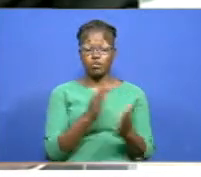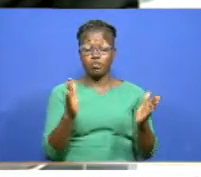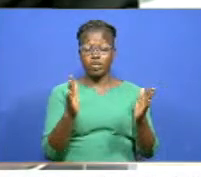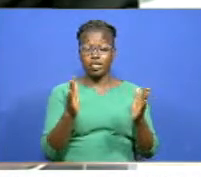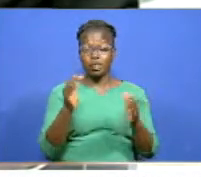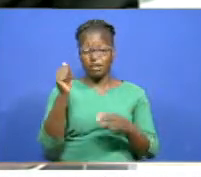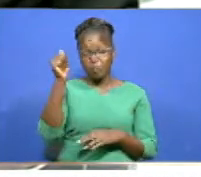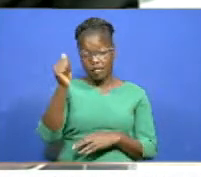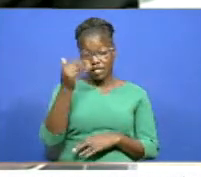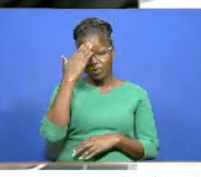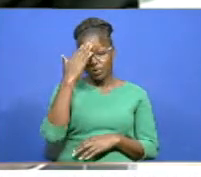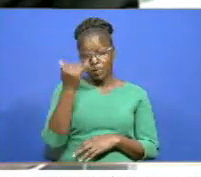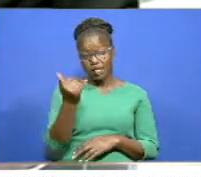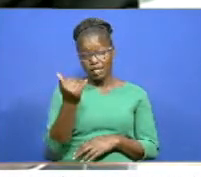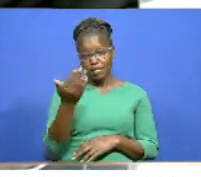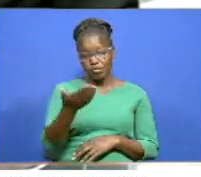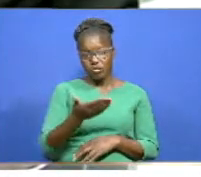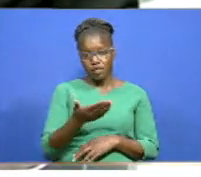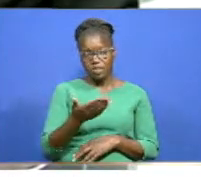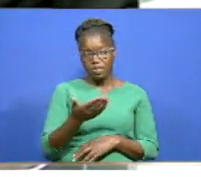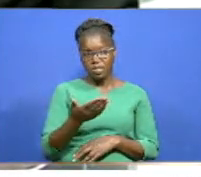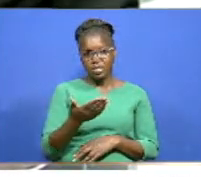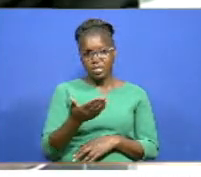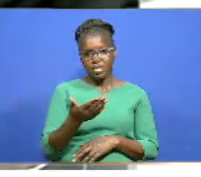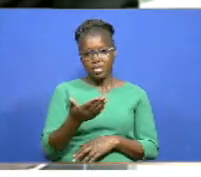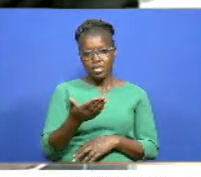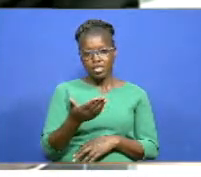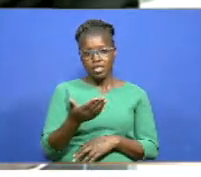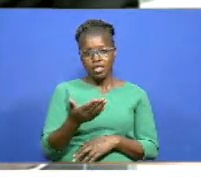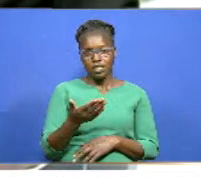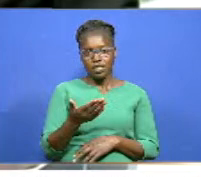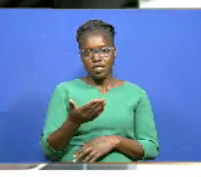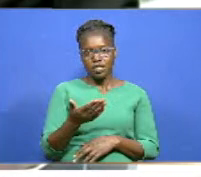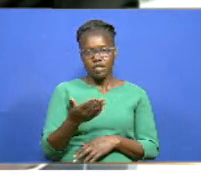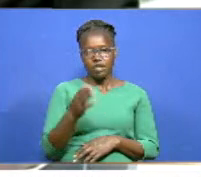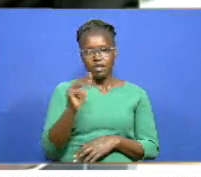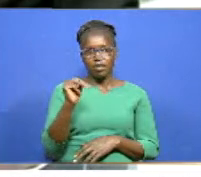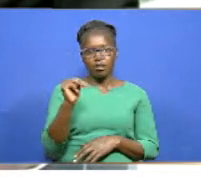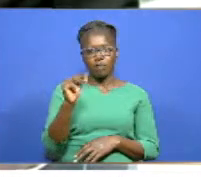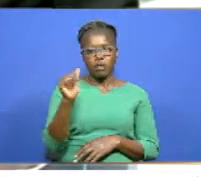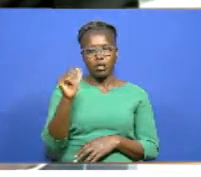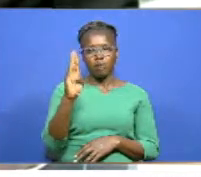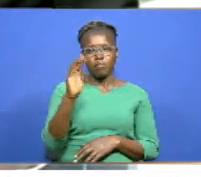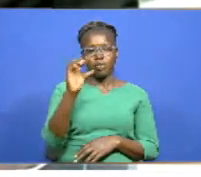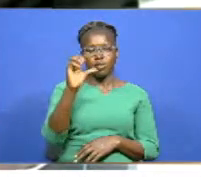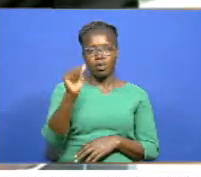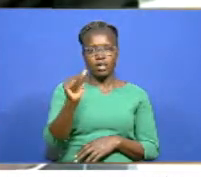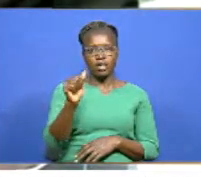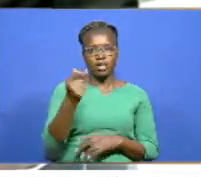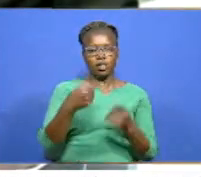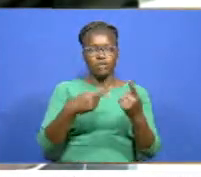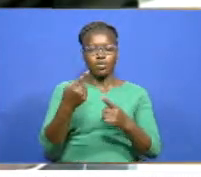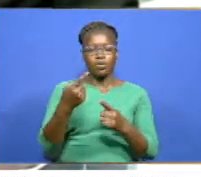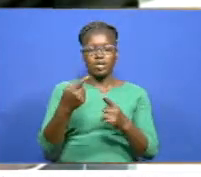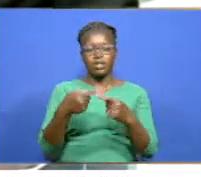I brought up that conversation, we did see Omar Boga being trounced by Faisal Bada,